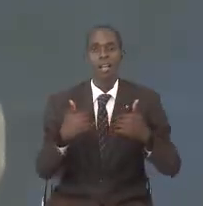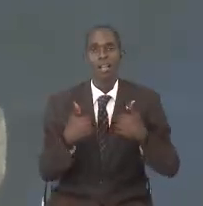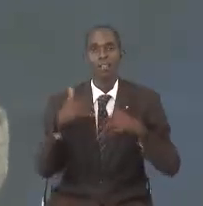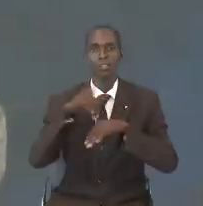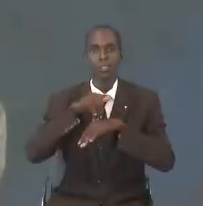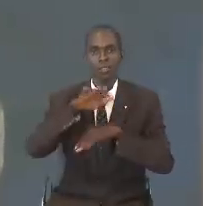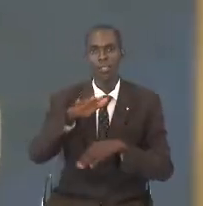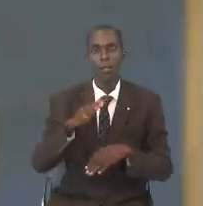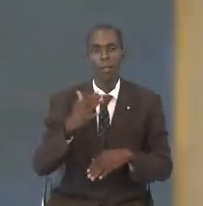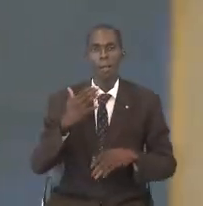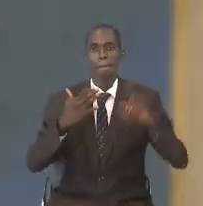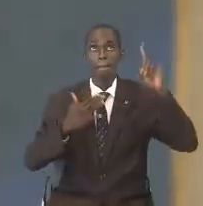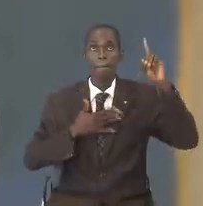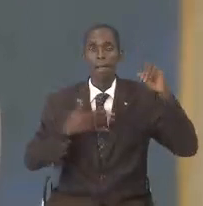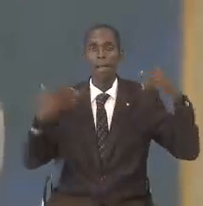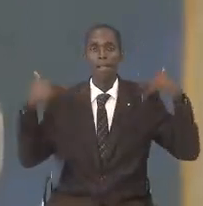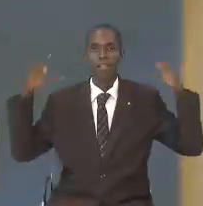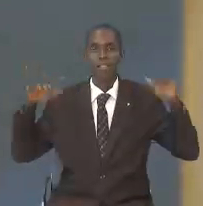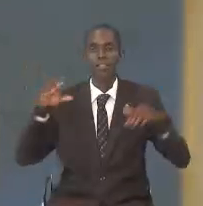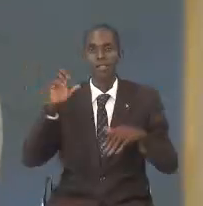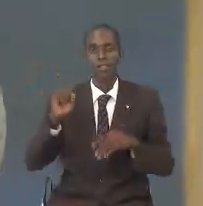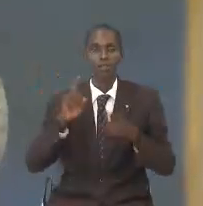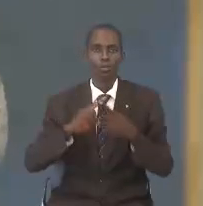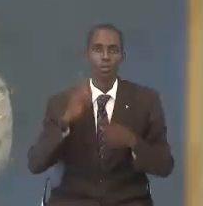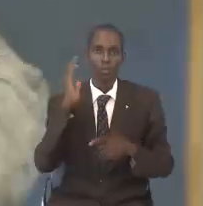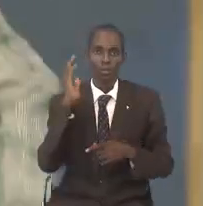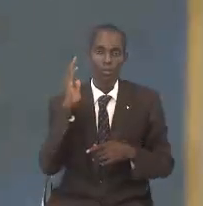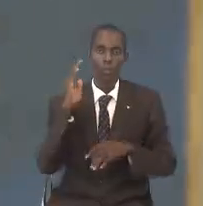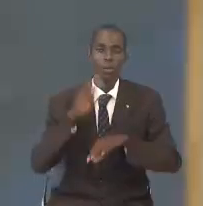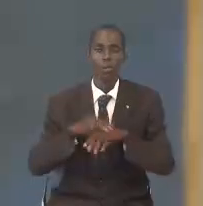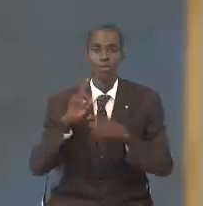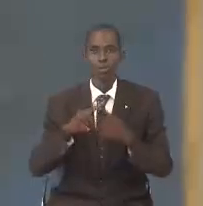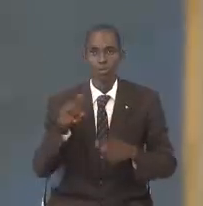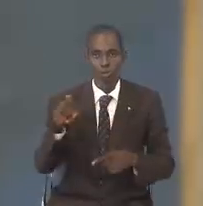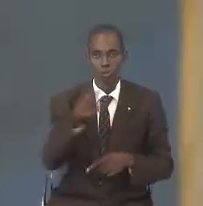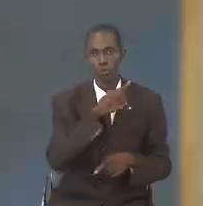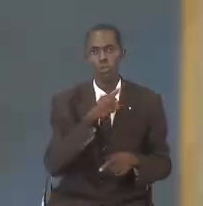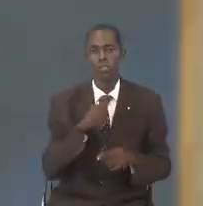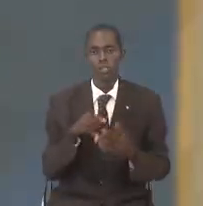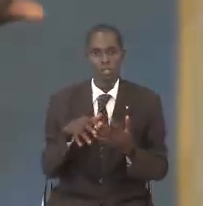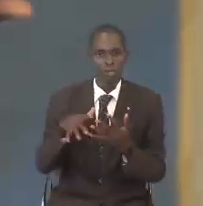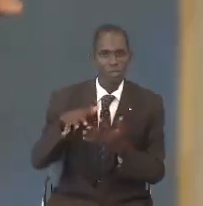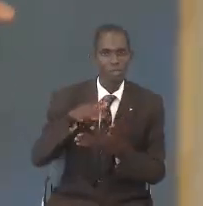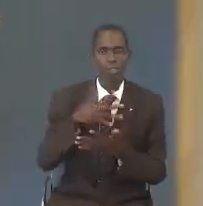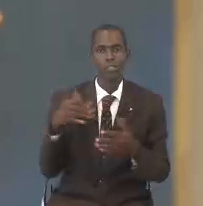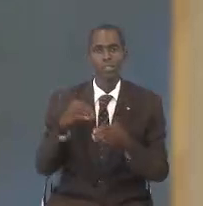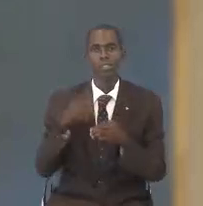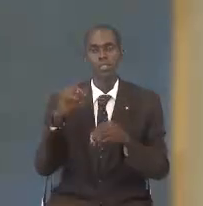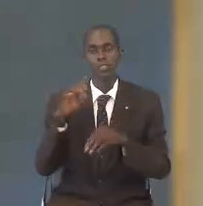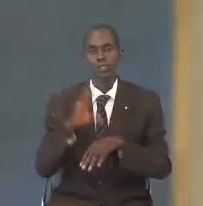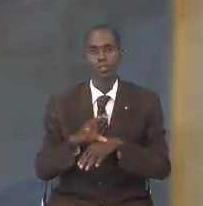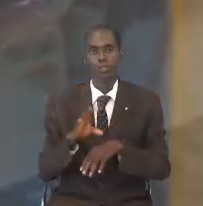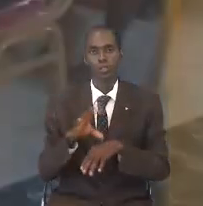mine angel to testify unto you these things in the churches. I am the